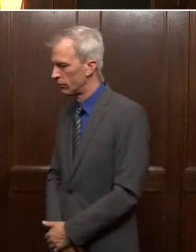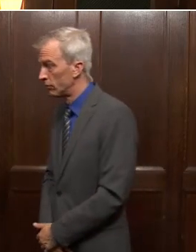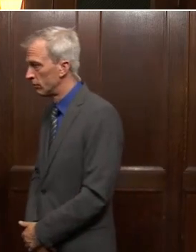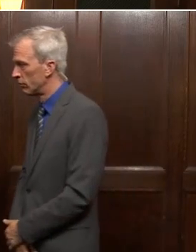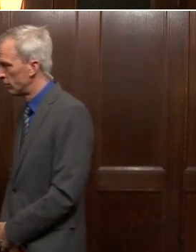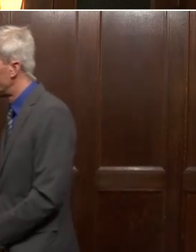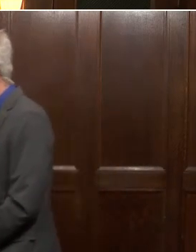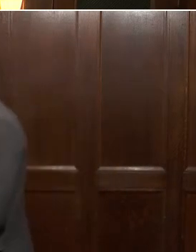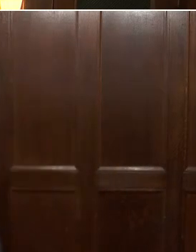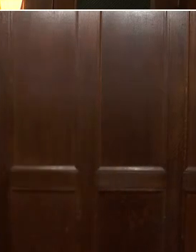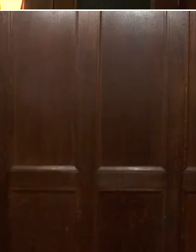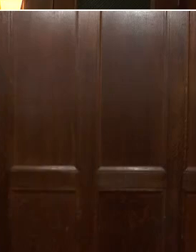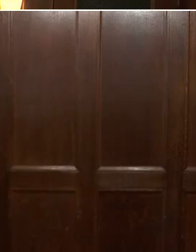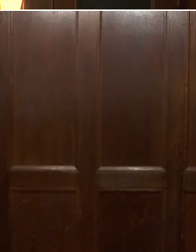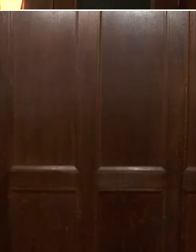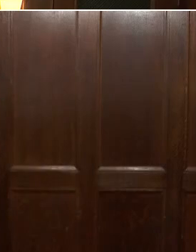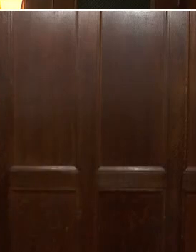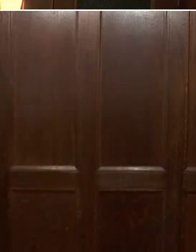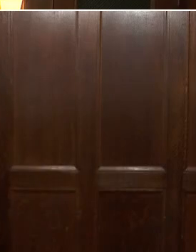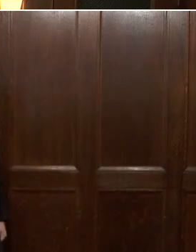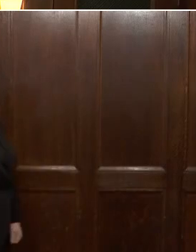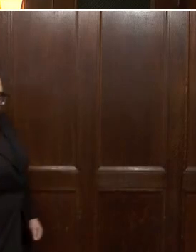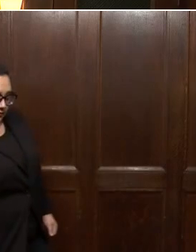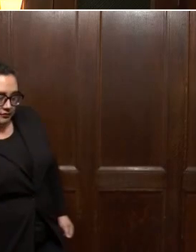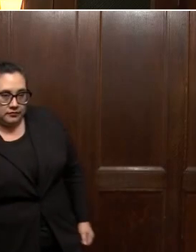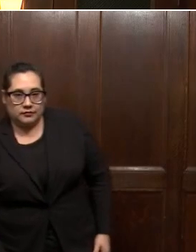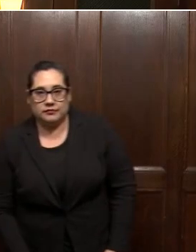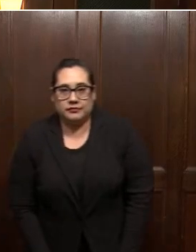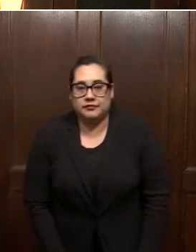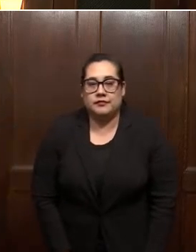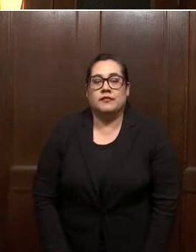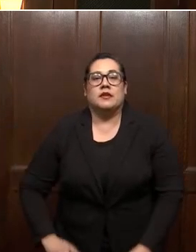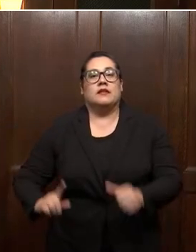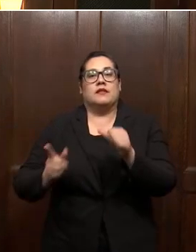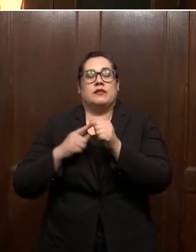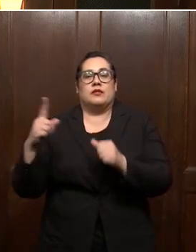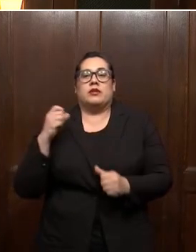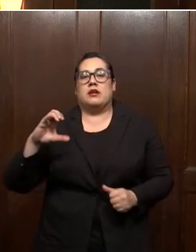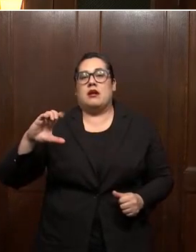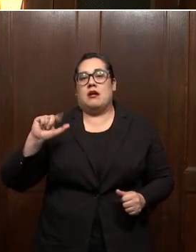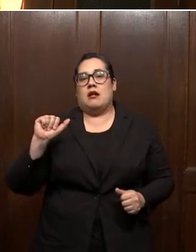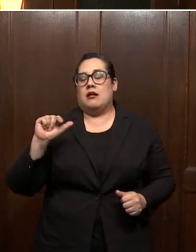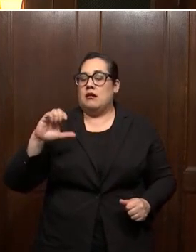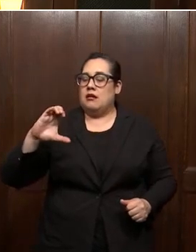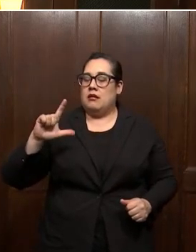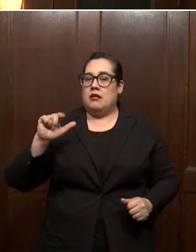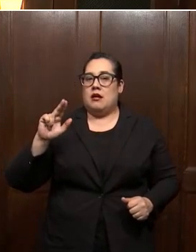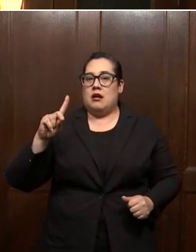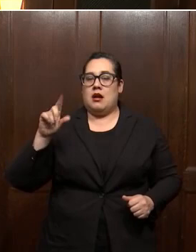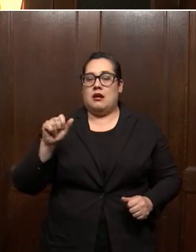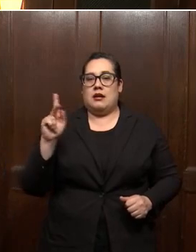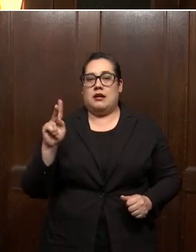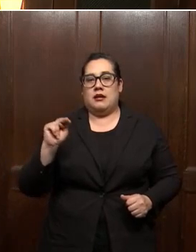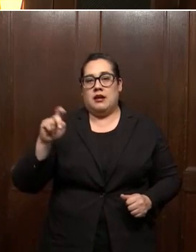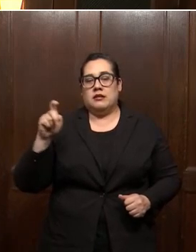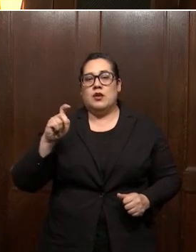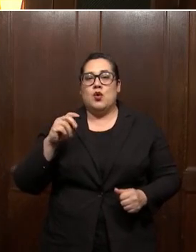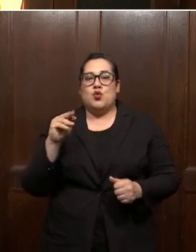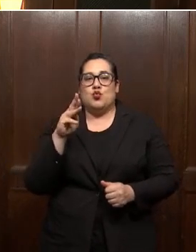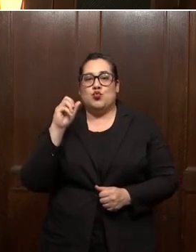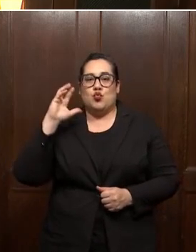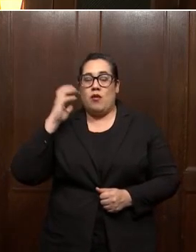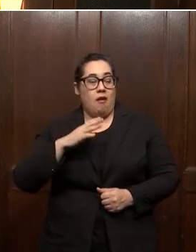Our first question comes from the line of Claudia Pasciuto with KNX News Radio. Please go ahead. Hi, Claudia. Hey,